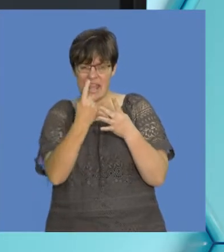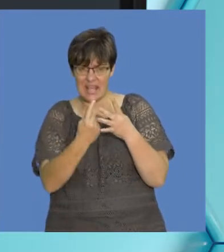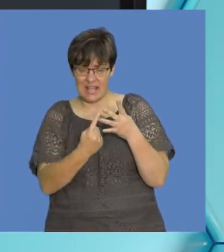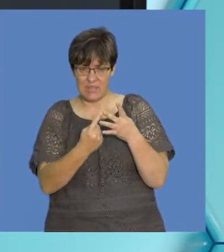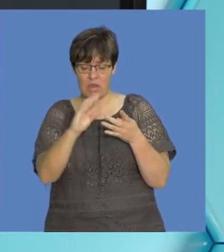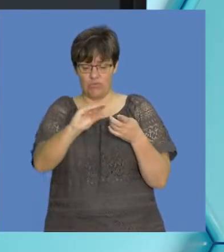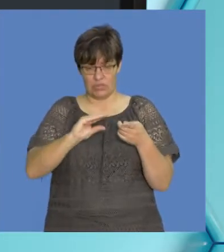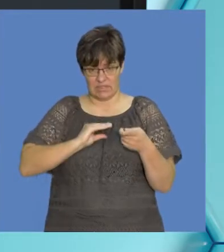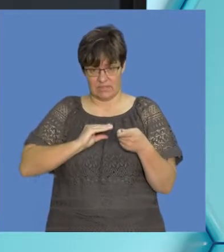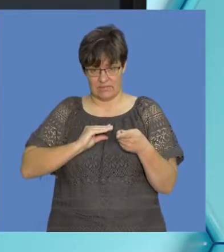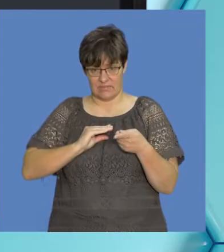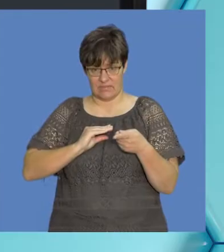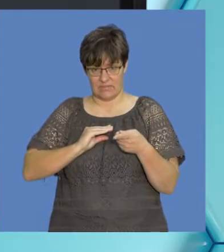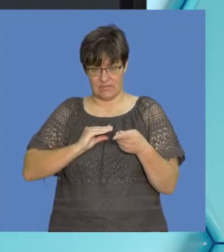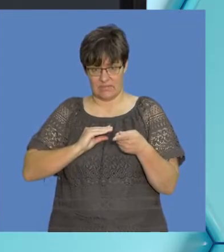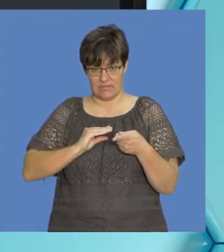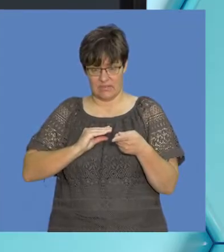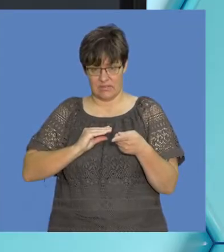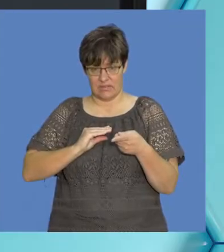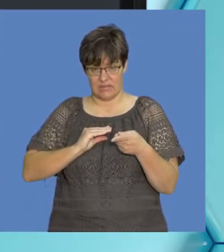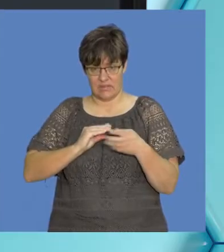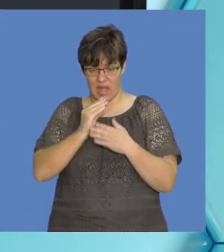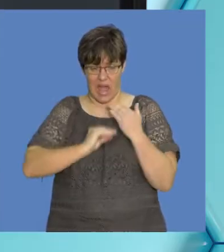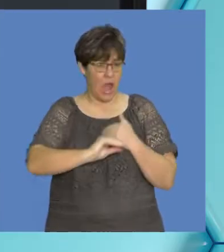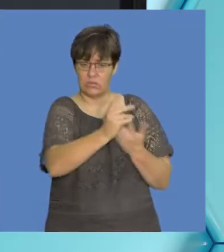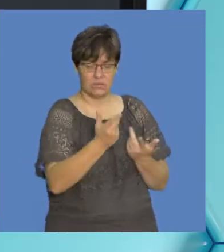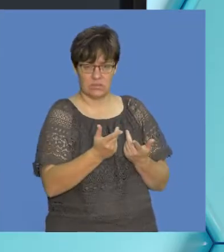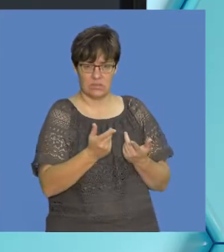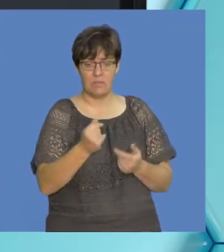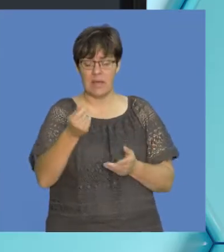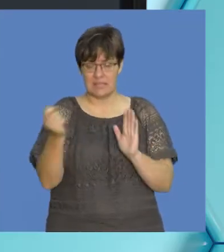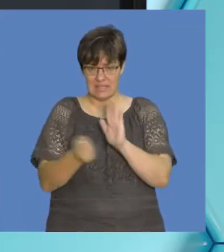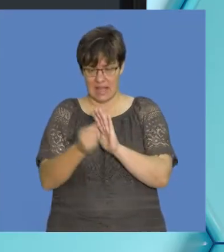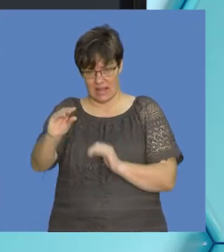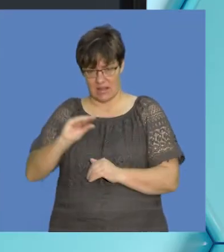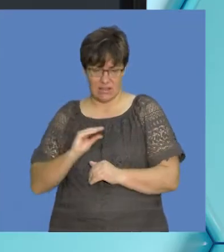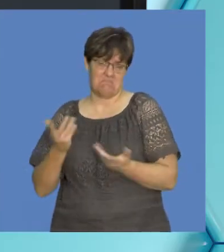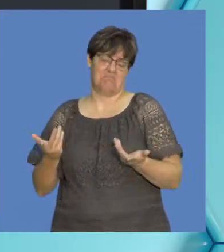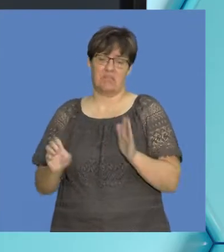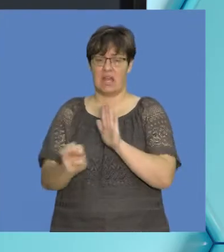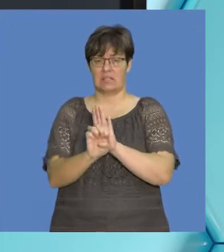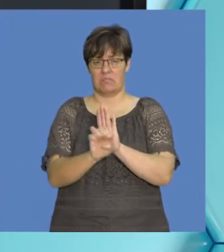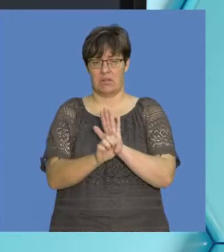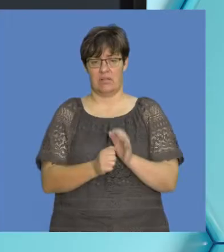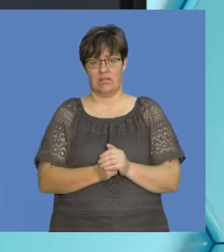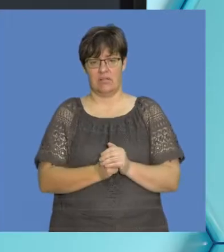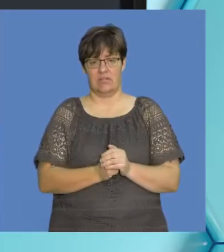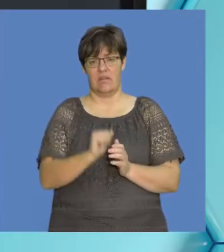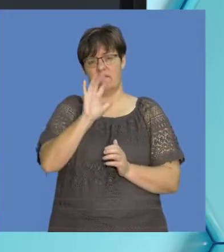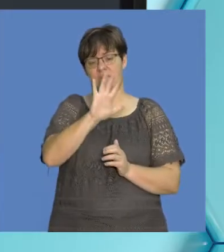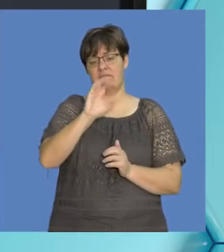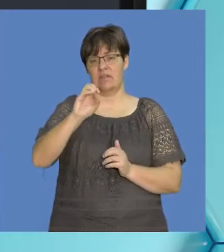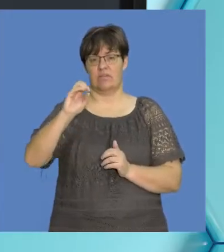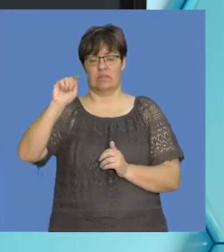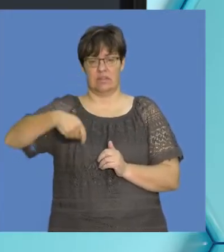money is not taken out by anybody. As we receive the sale, for example, if there's a sale of